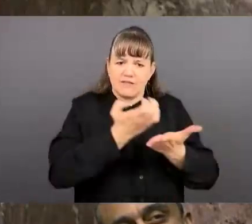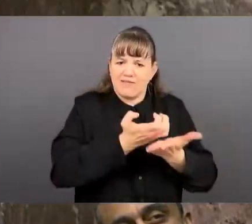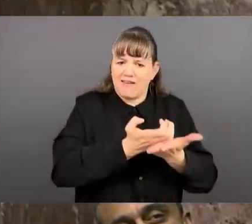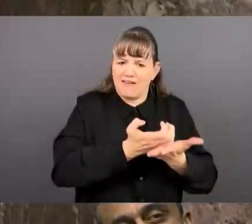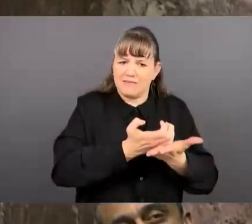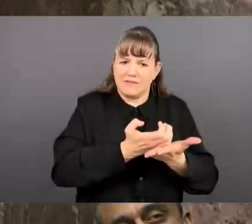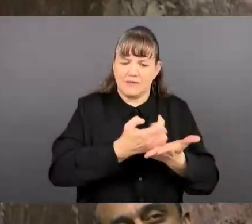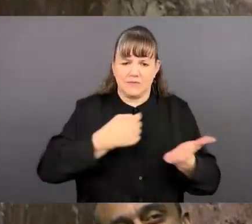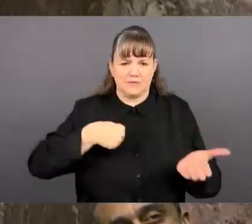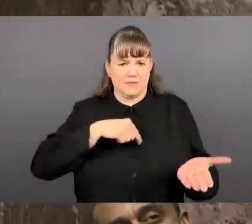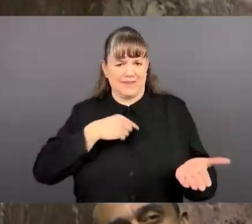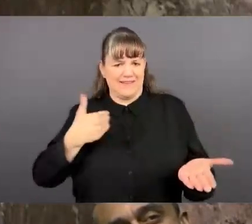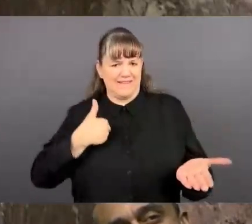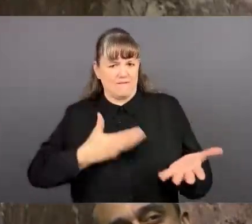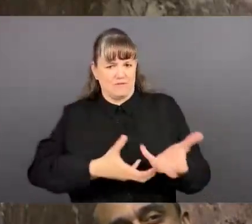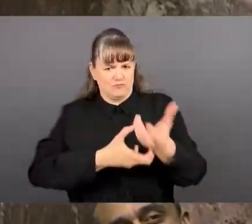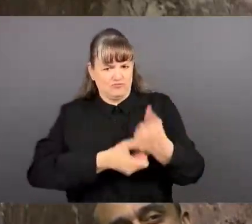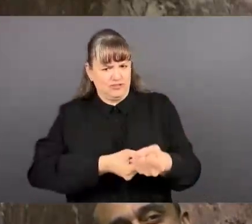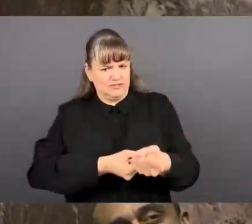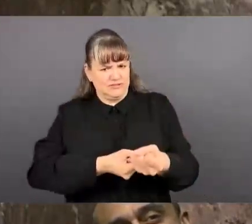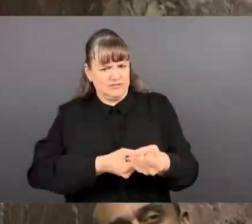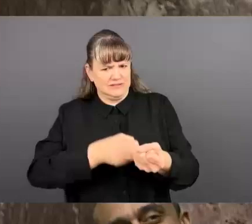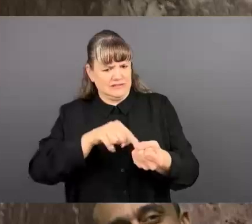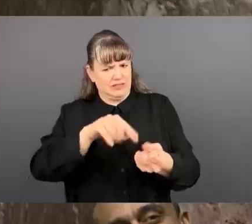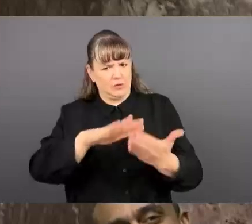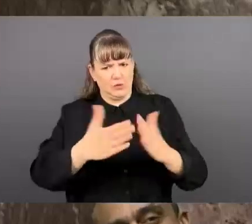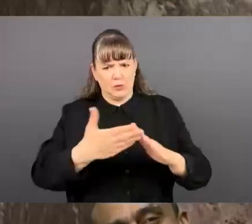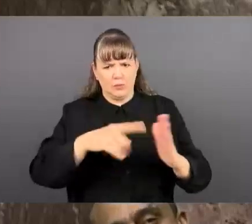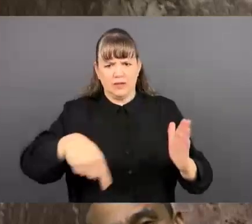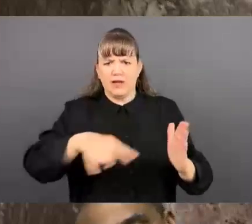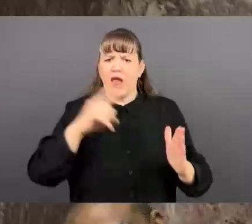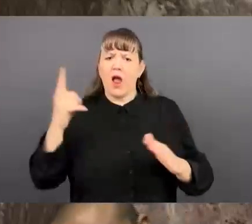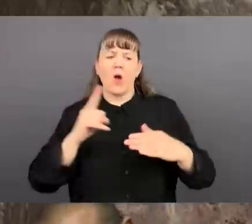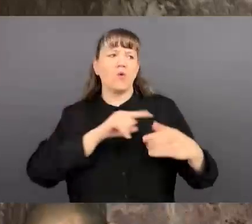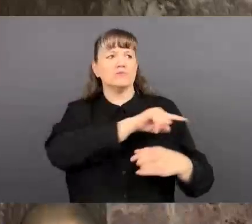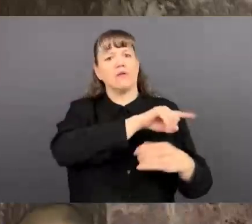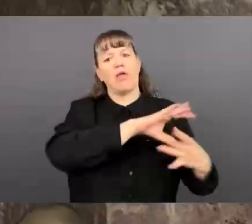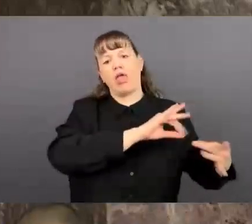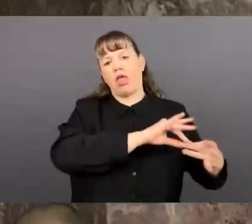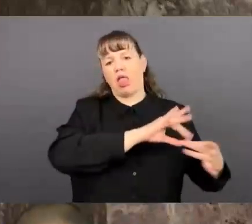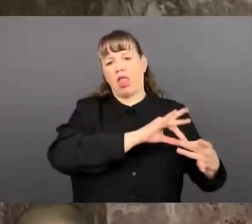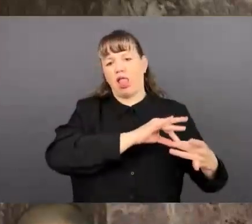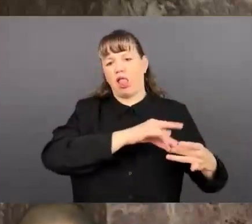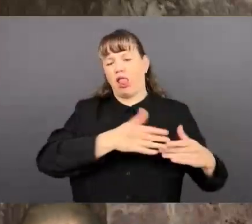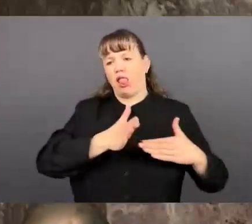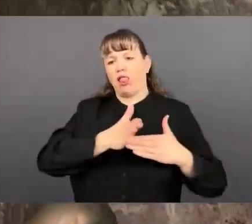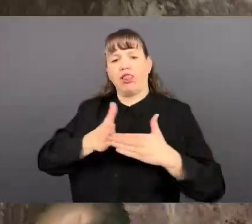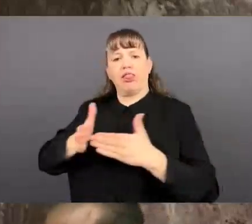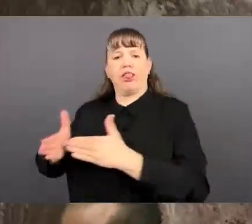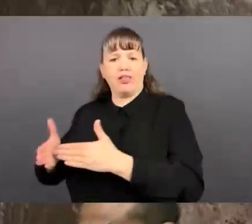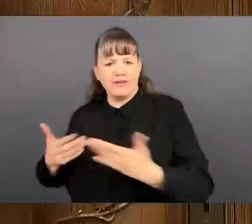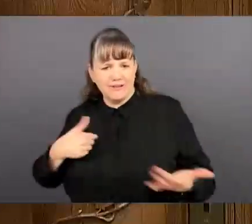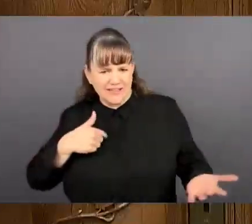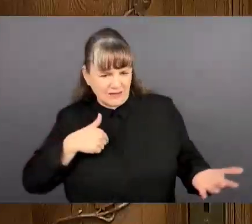these things every single time, and guess what? That's why we're here and they're over there.